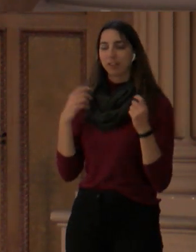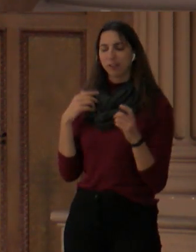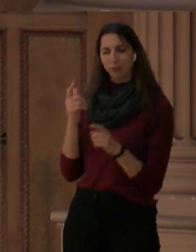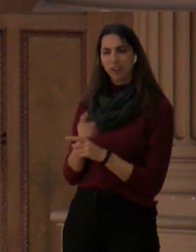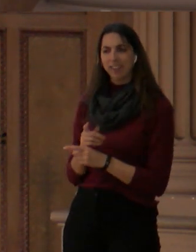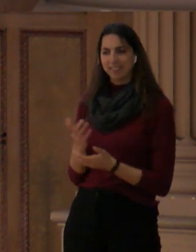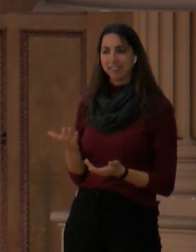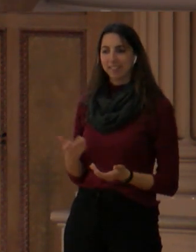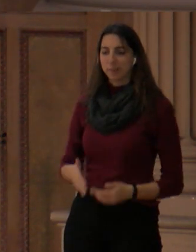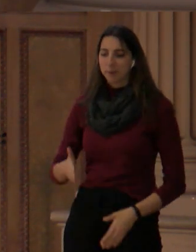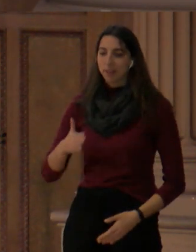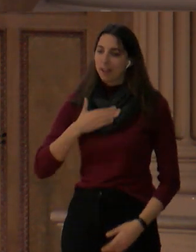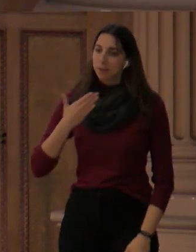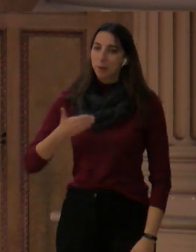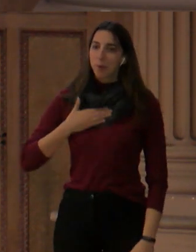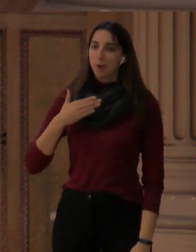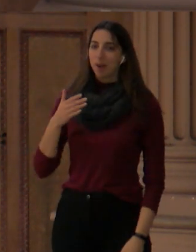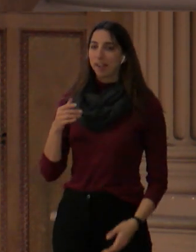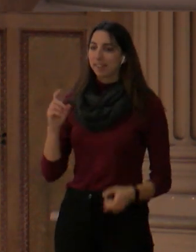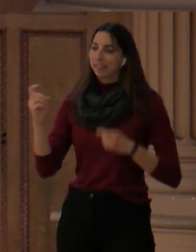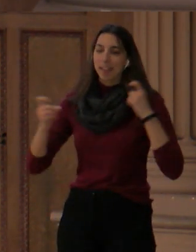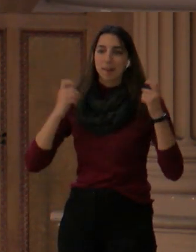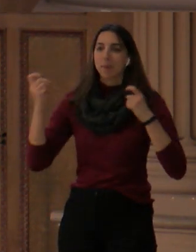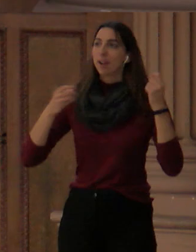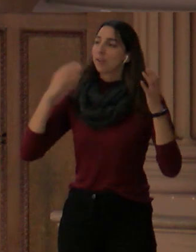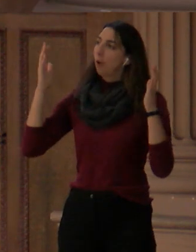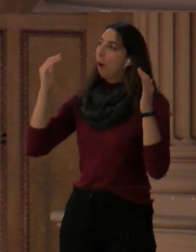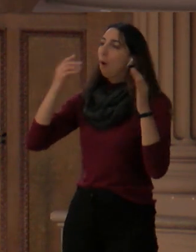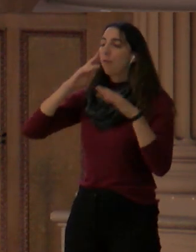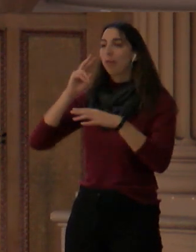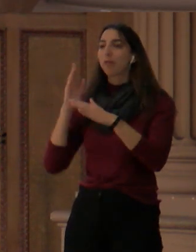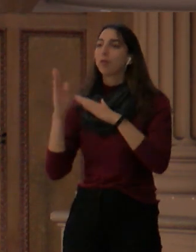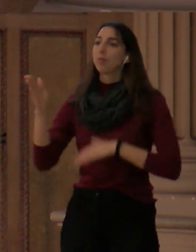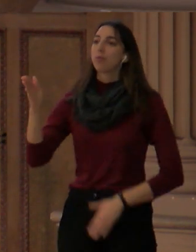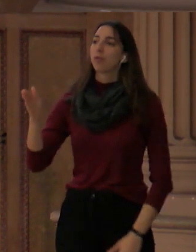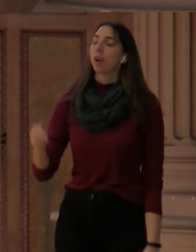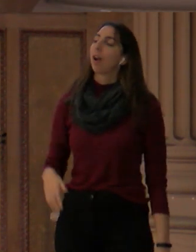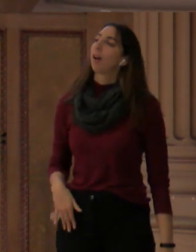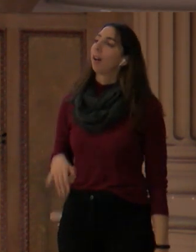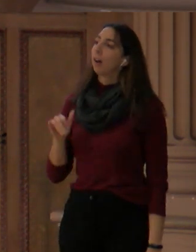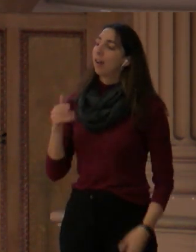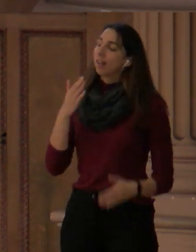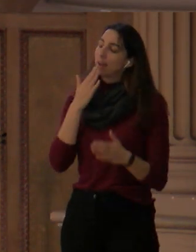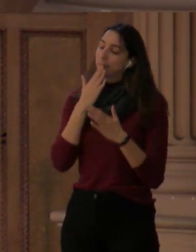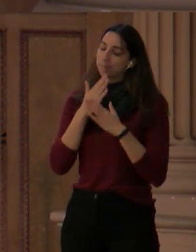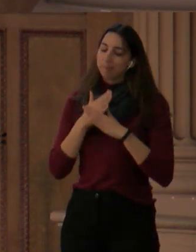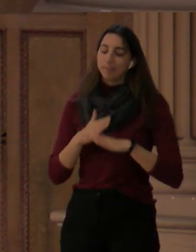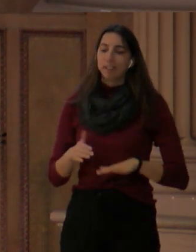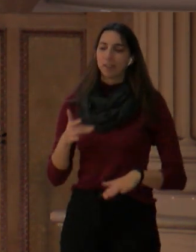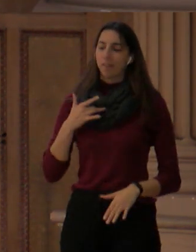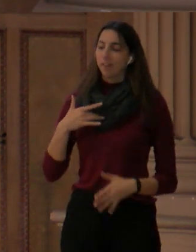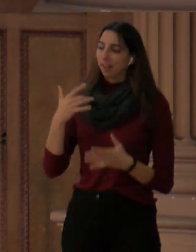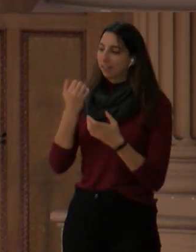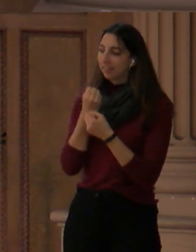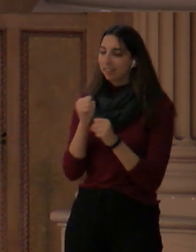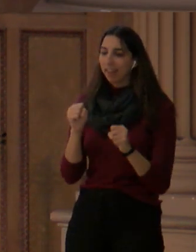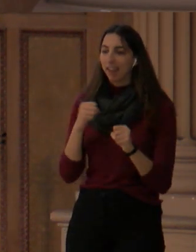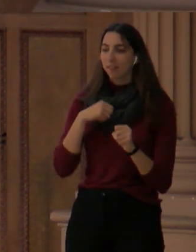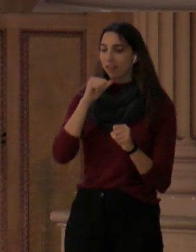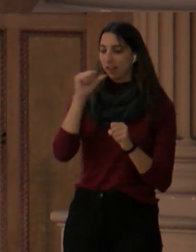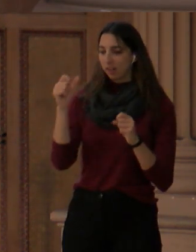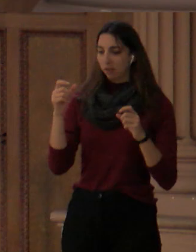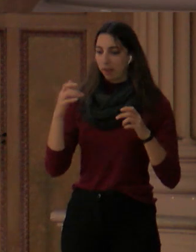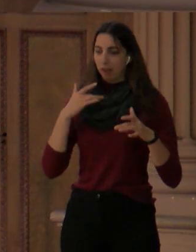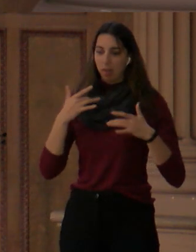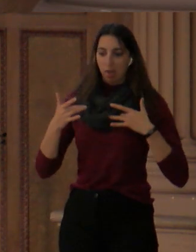With joy and celebration, with hope for the future, with peace for your security now that you don't have to worry about all these other countries around you because you've